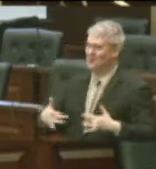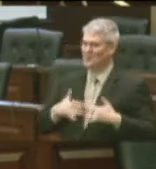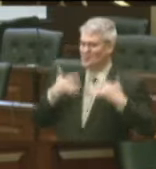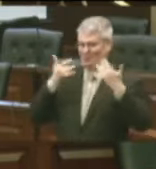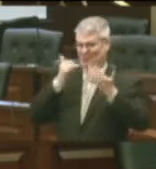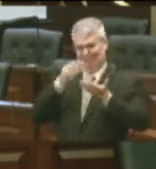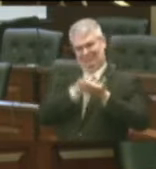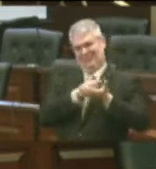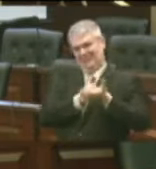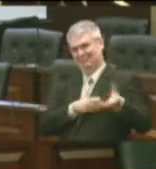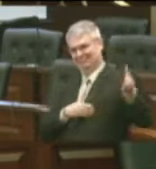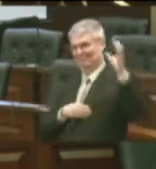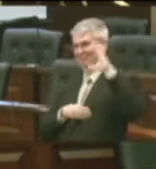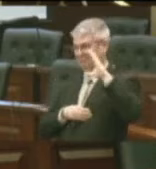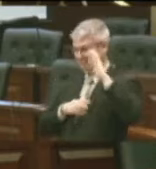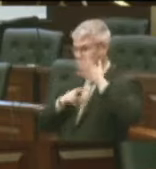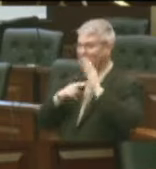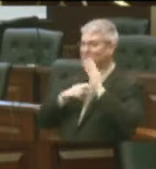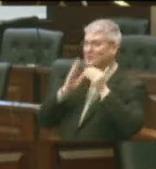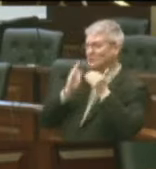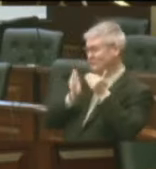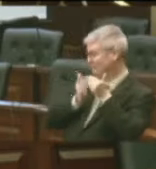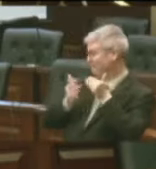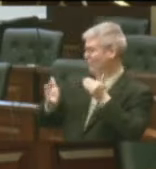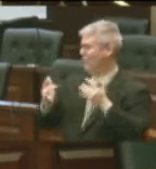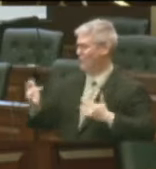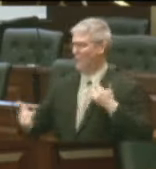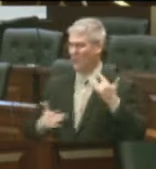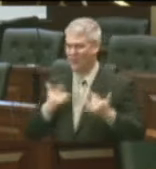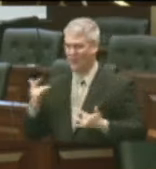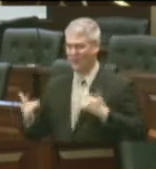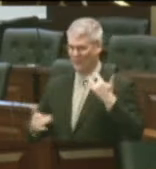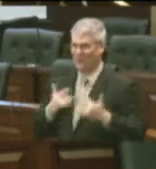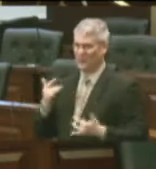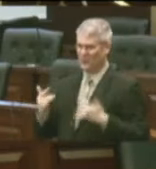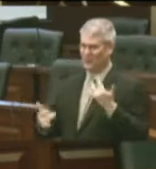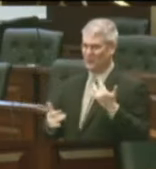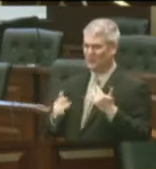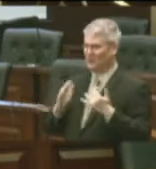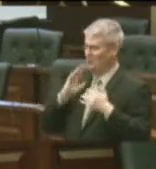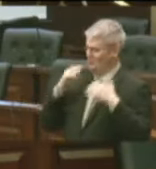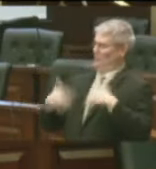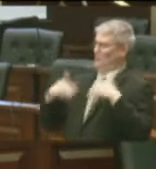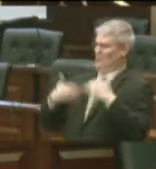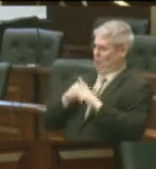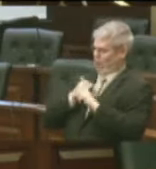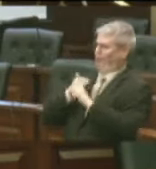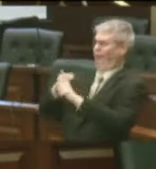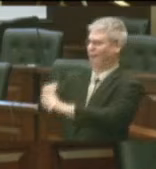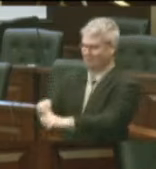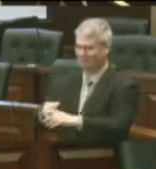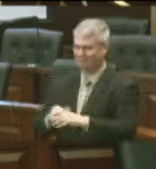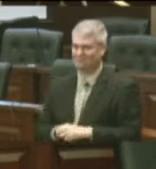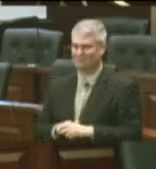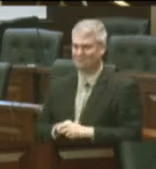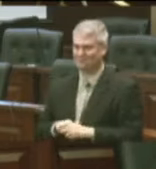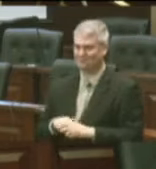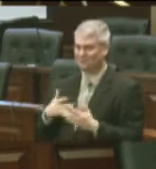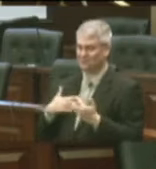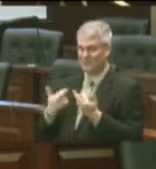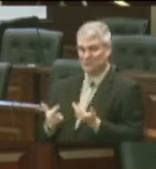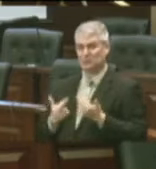can happen with the restoration of the funds, this truly is a wonderful day. And I'm hopeful that our boards will be as